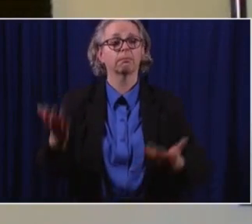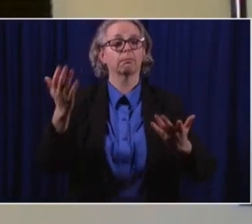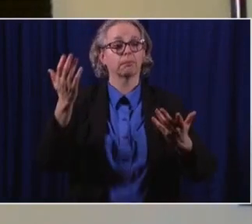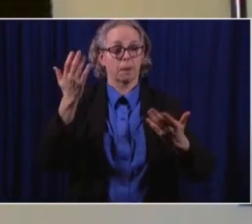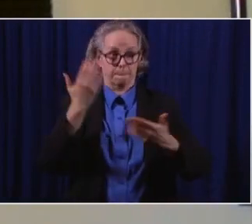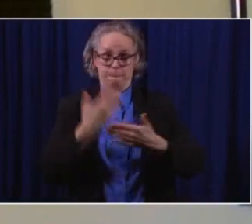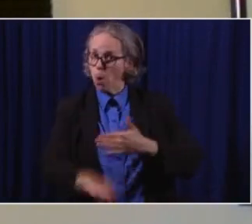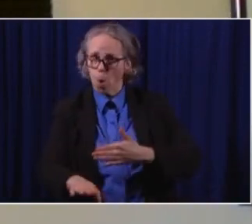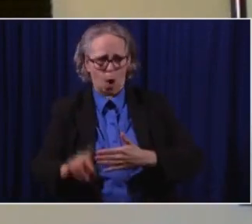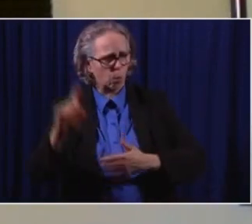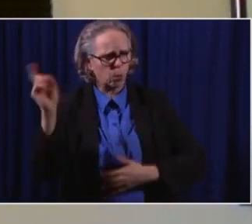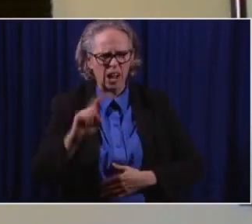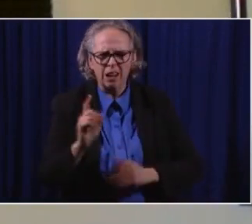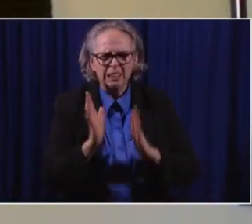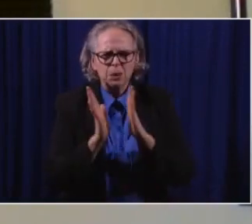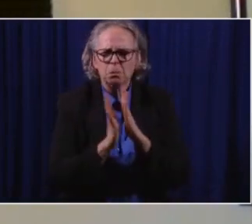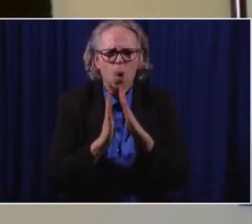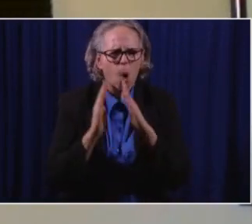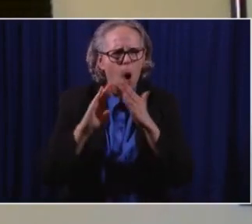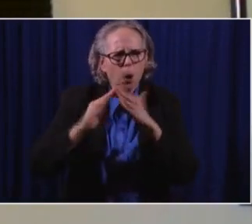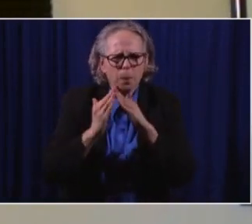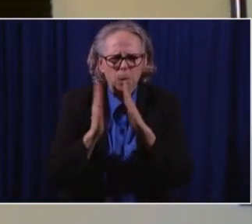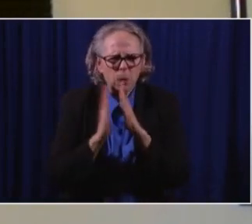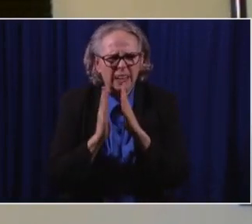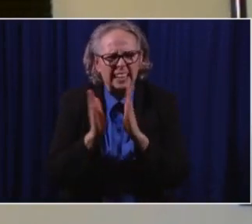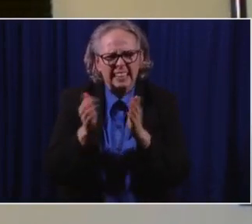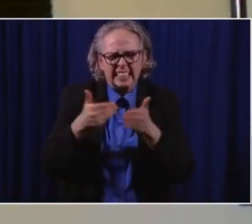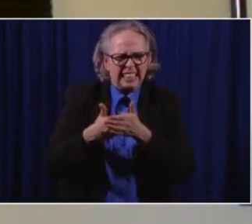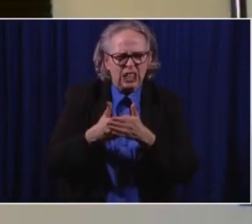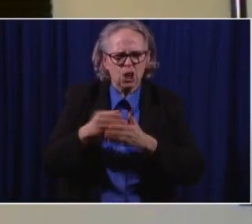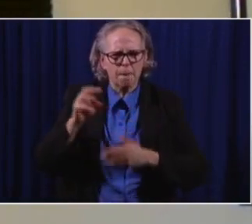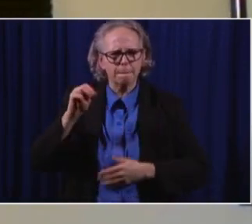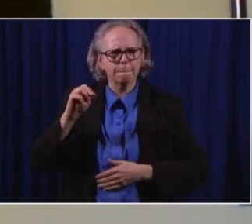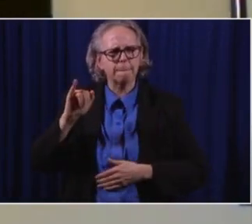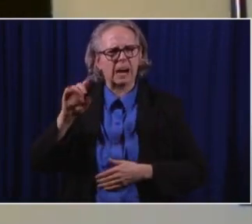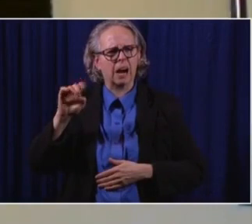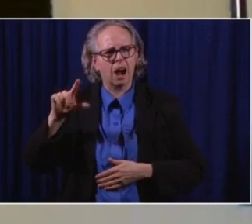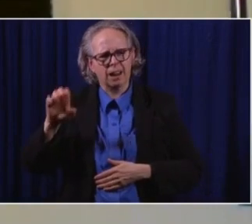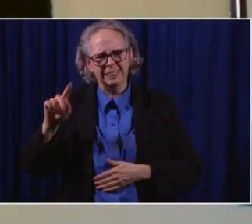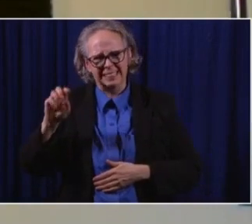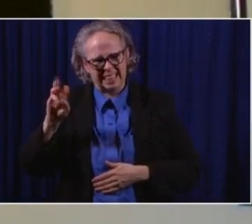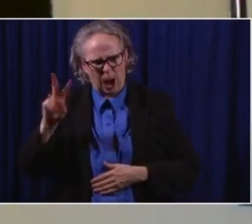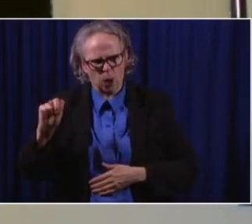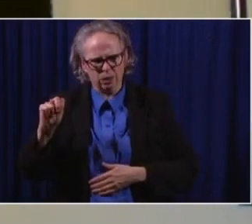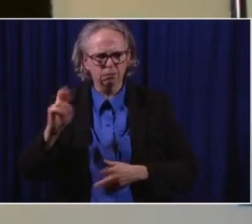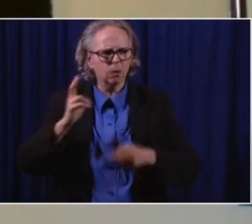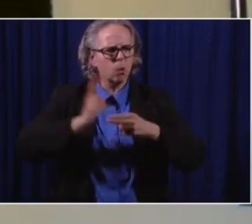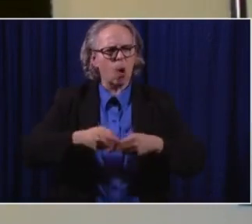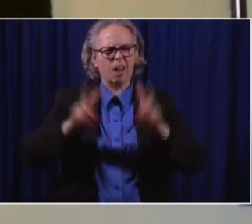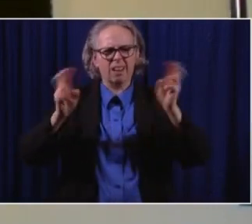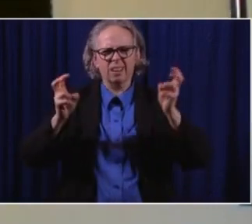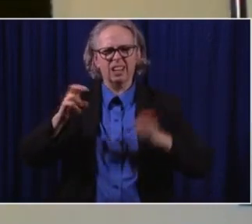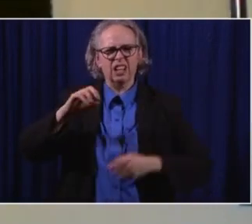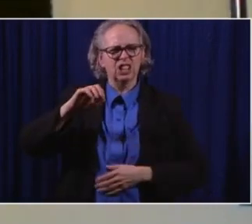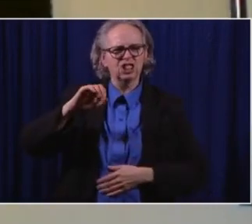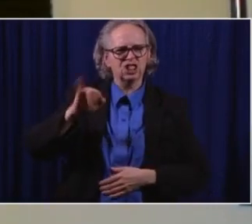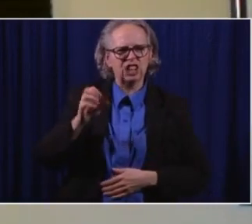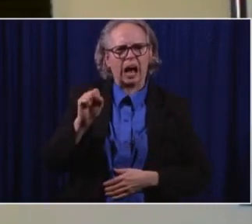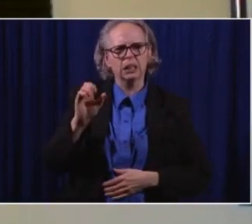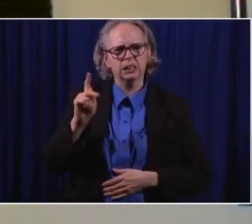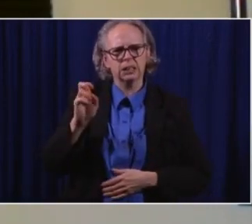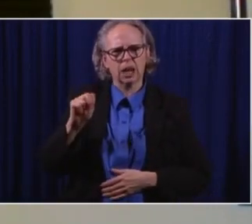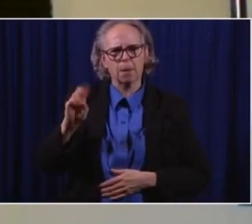small community right outside of Middletown called Jacksonburg. And it's a real small town.